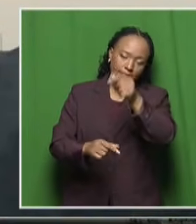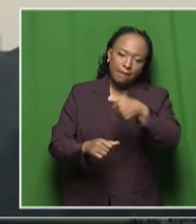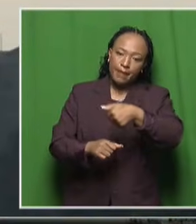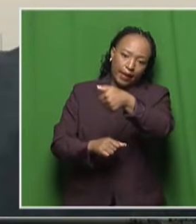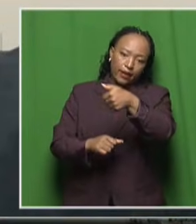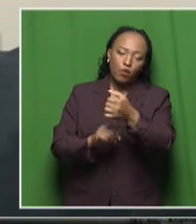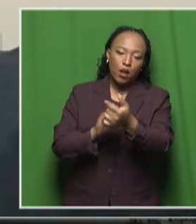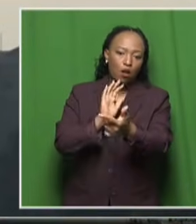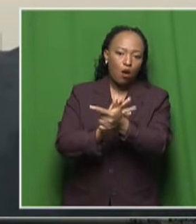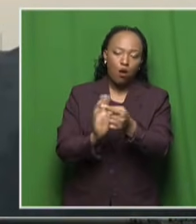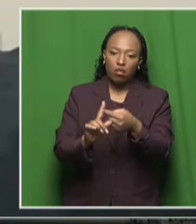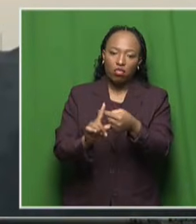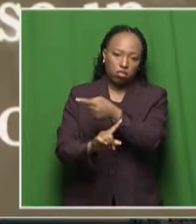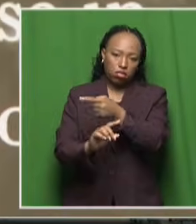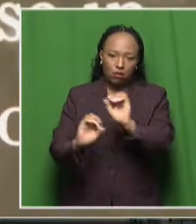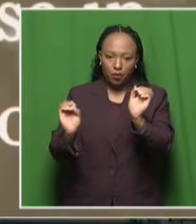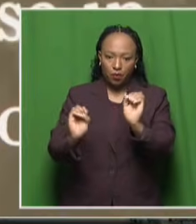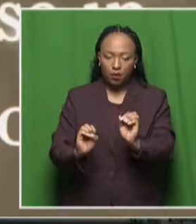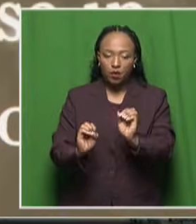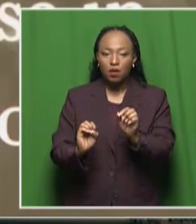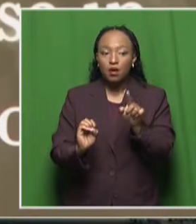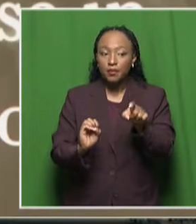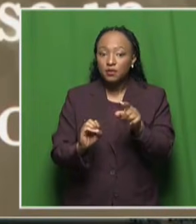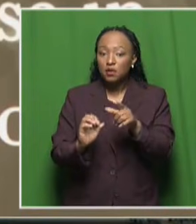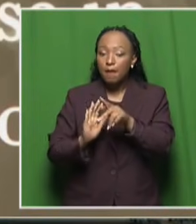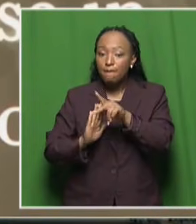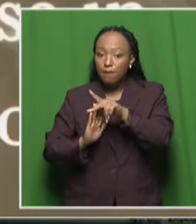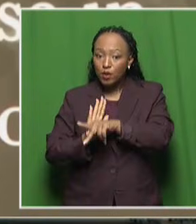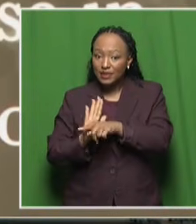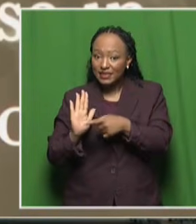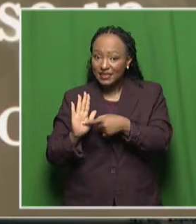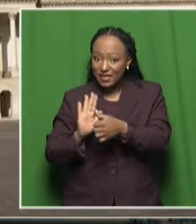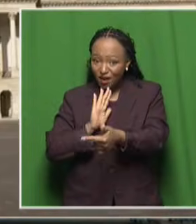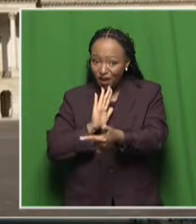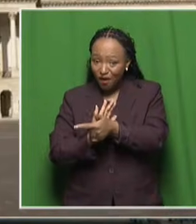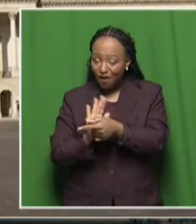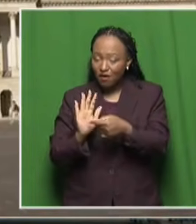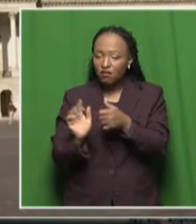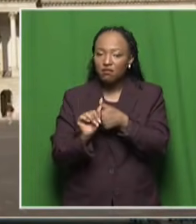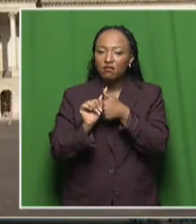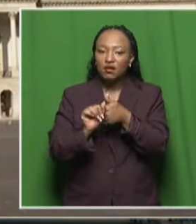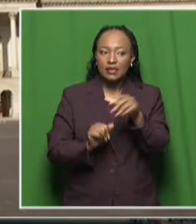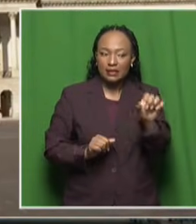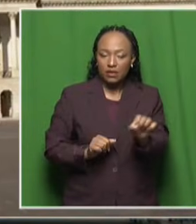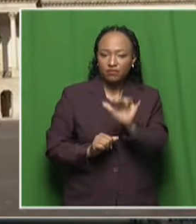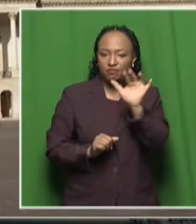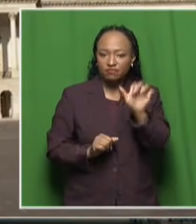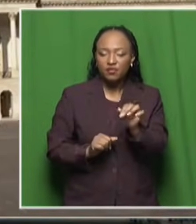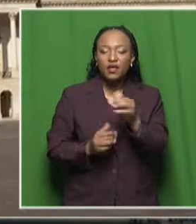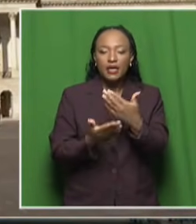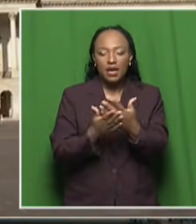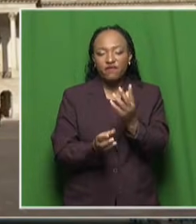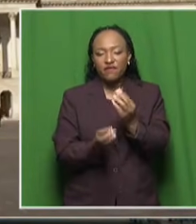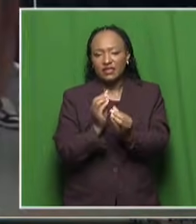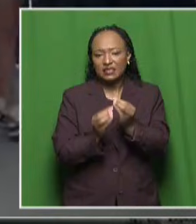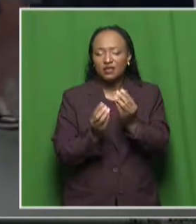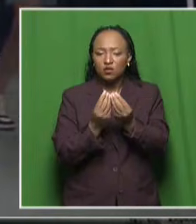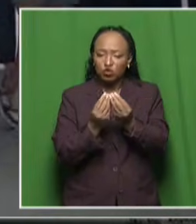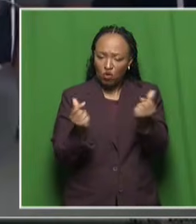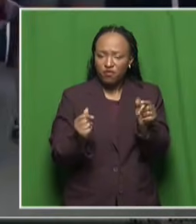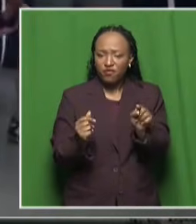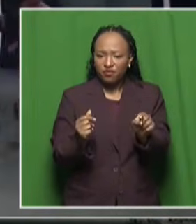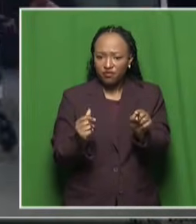So everything must be done within the framework of the law, and South Africa, I think, has all the instruments to combat this. If they start to